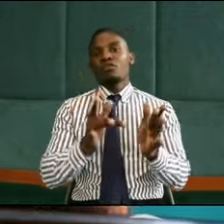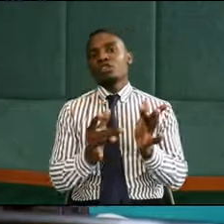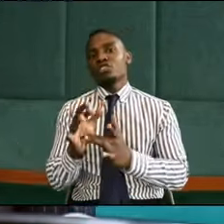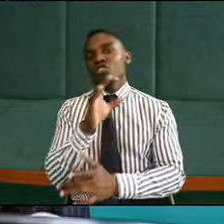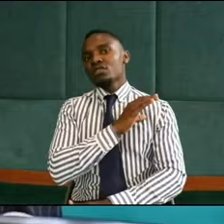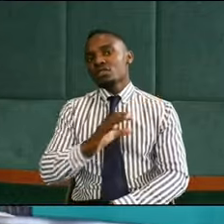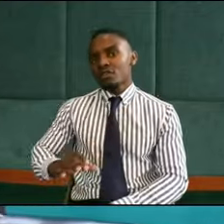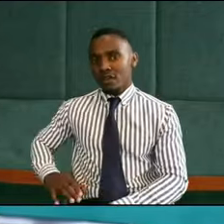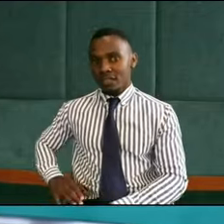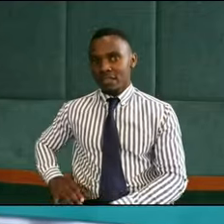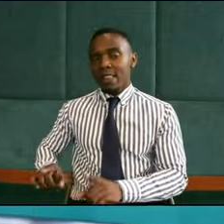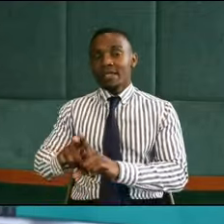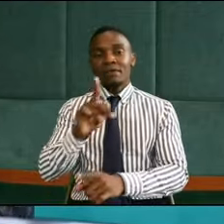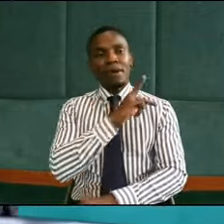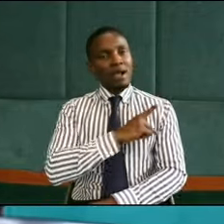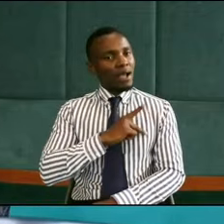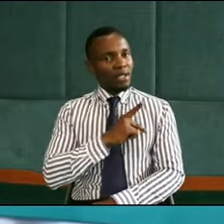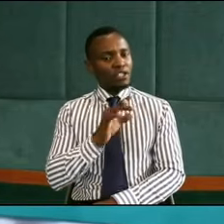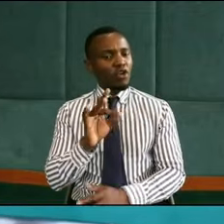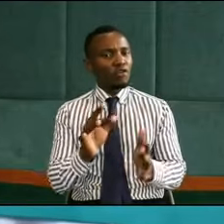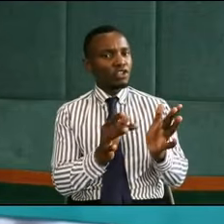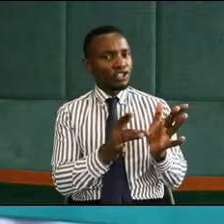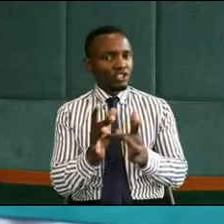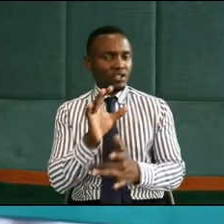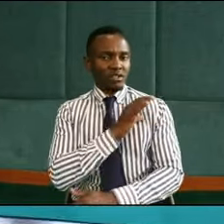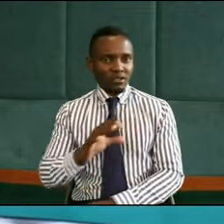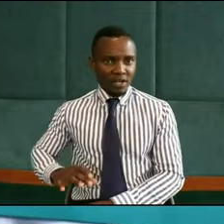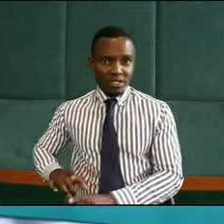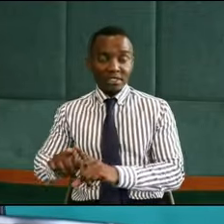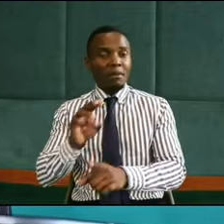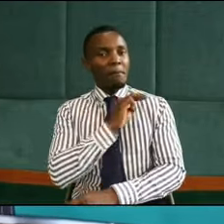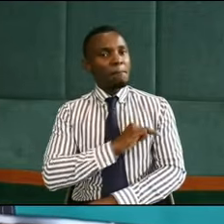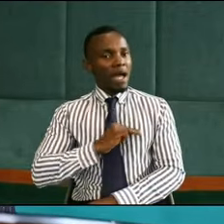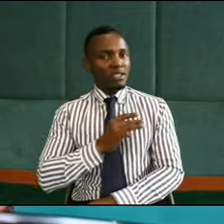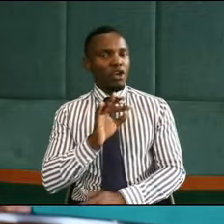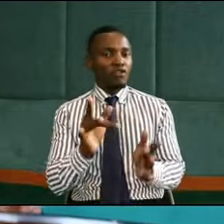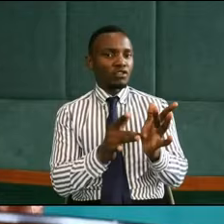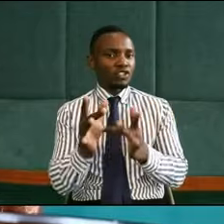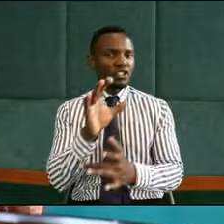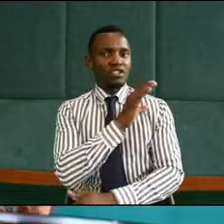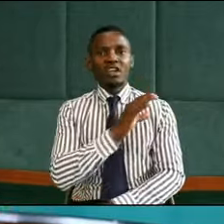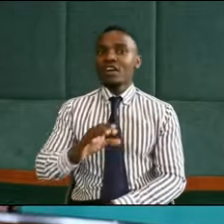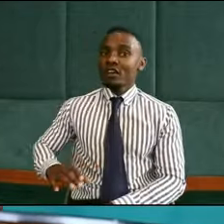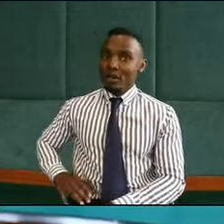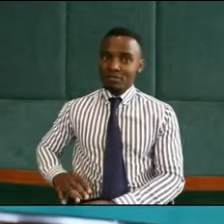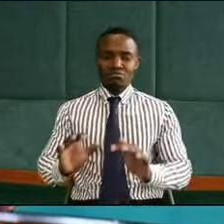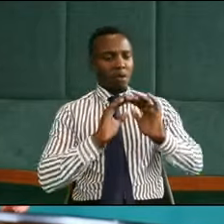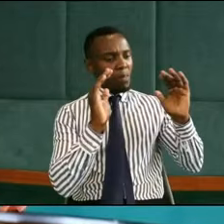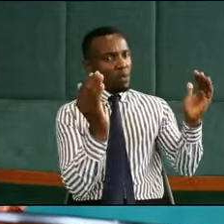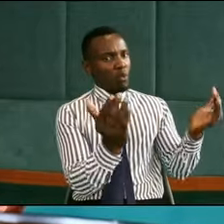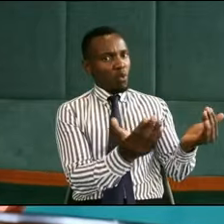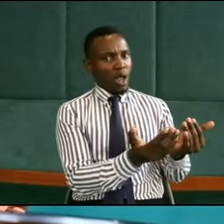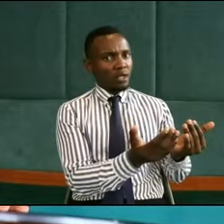The kindness of Jesus Christ. The mercy of Jesus Christ. The world wants